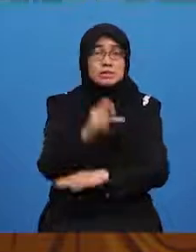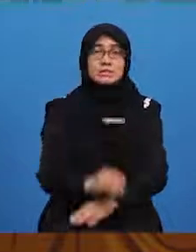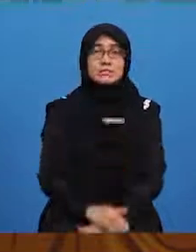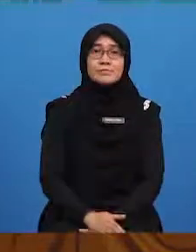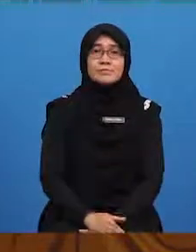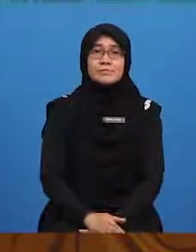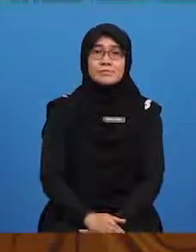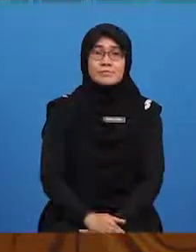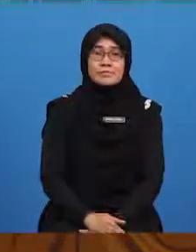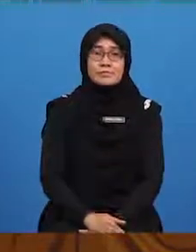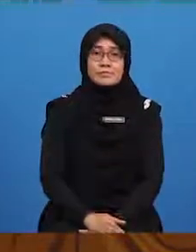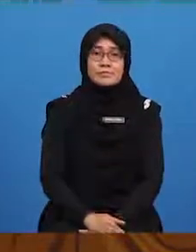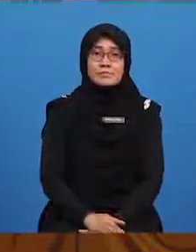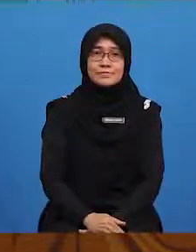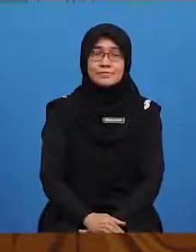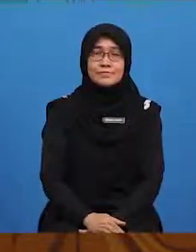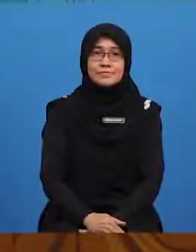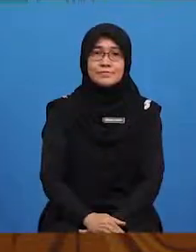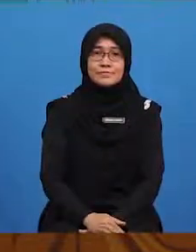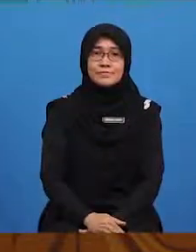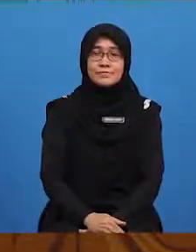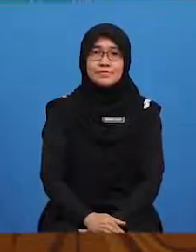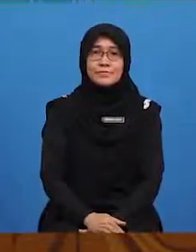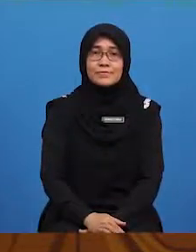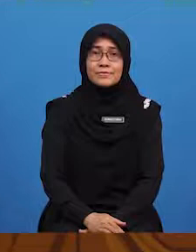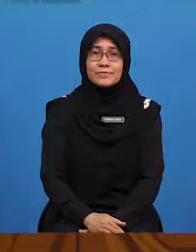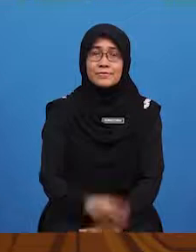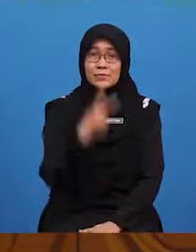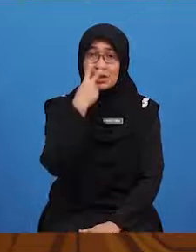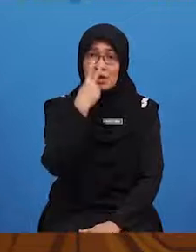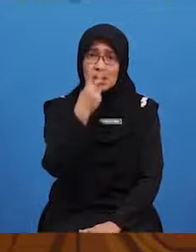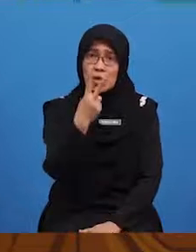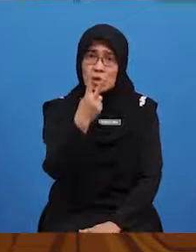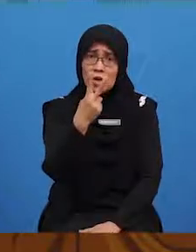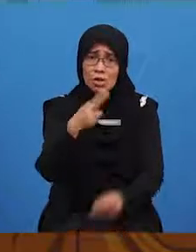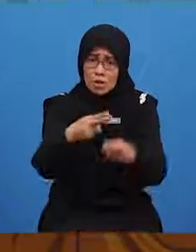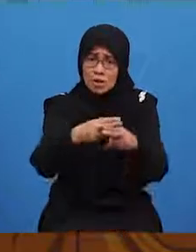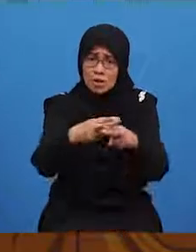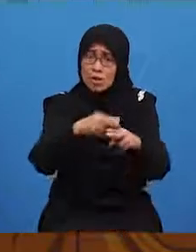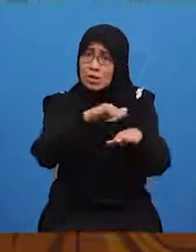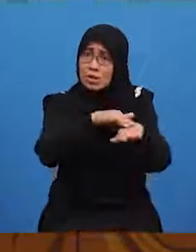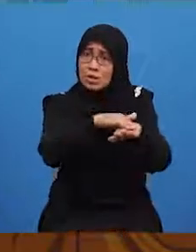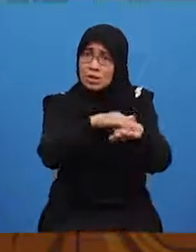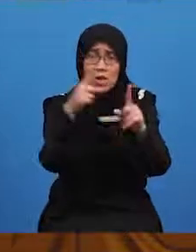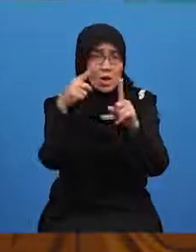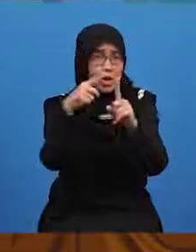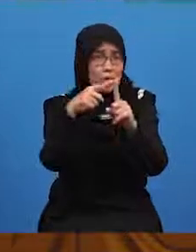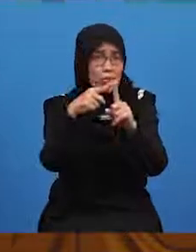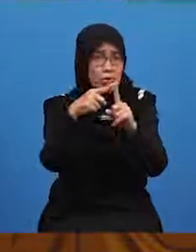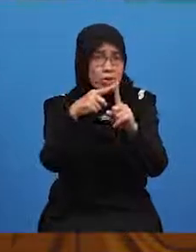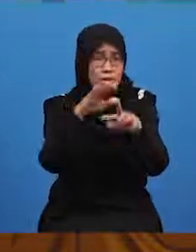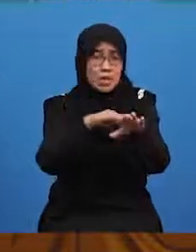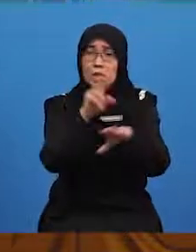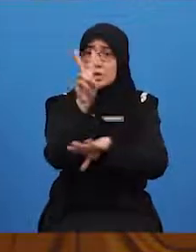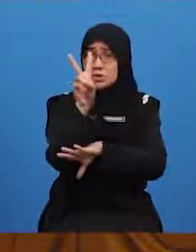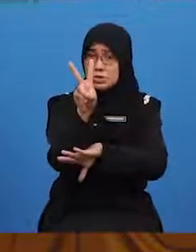What time is it? Mr. Hippo this time gives us another clock.